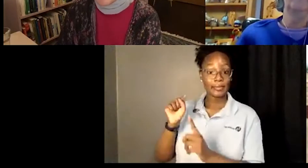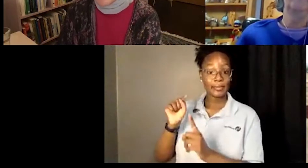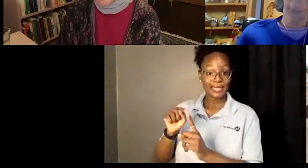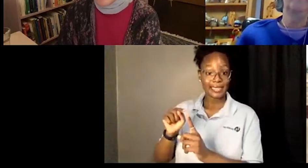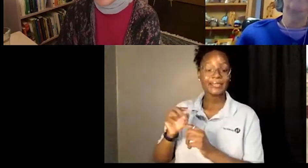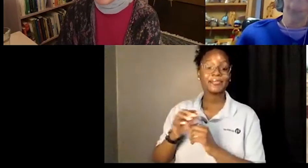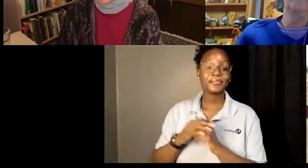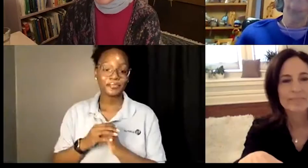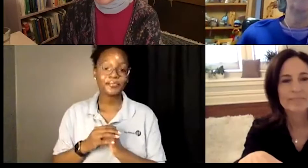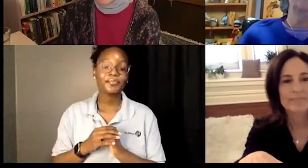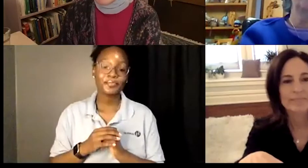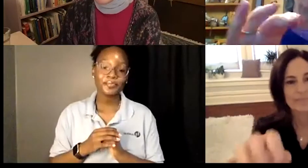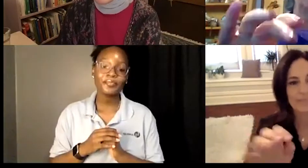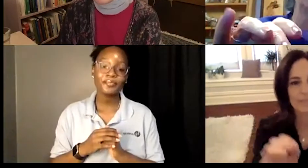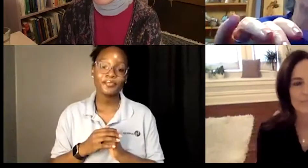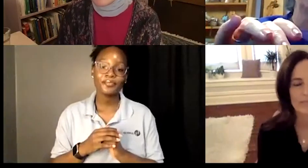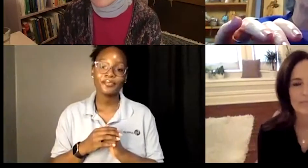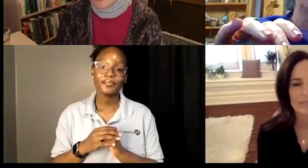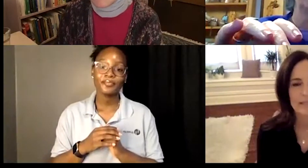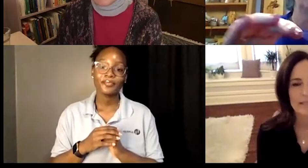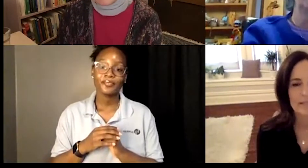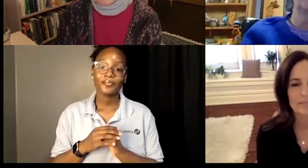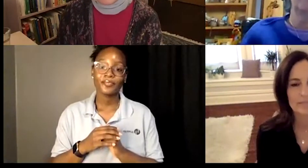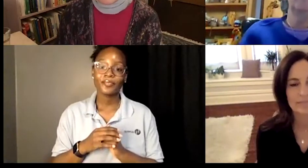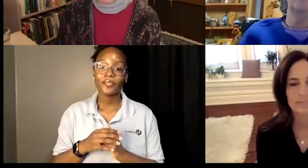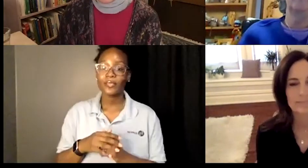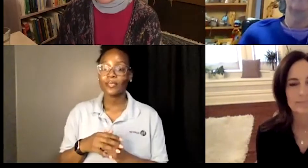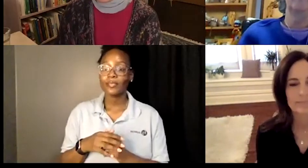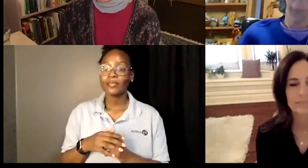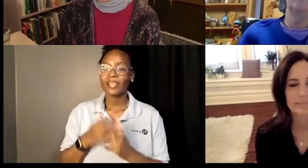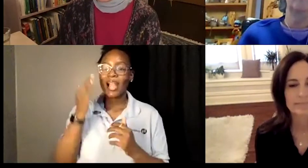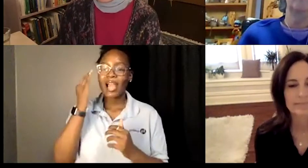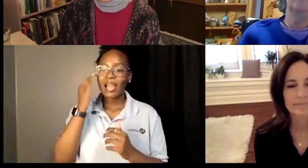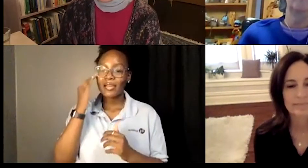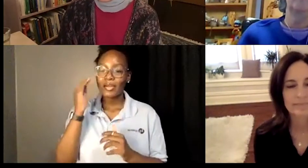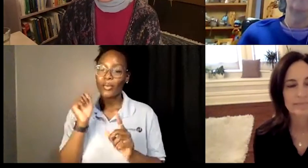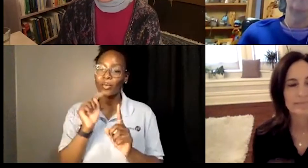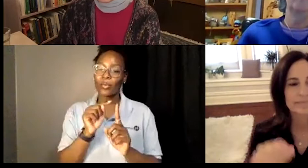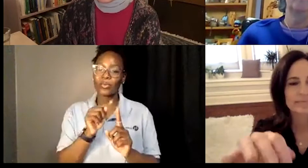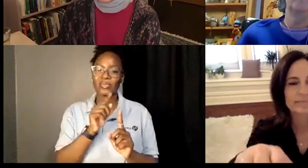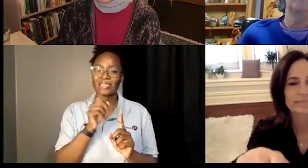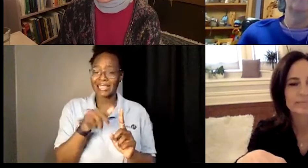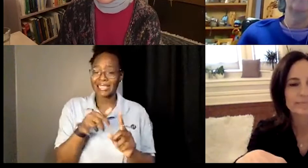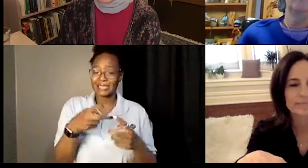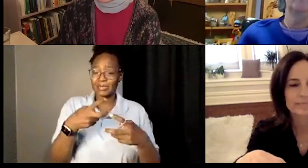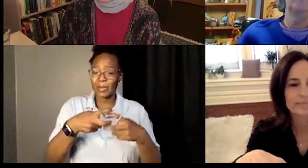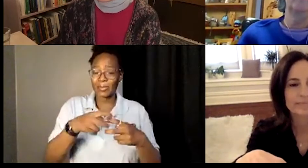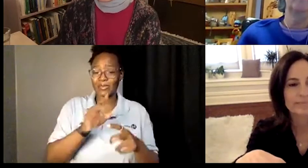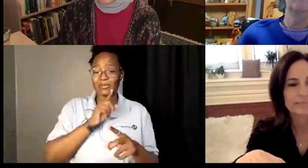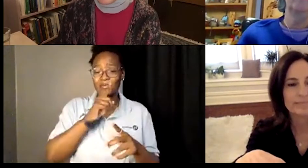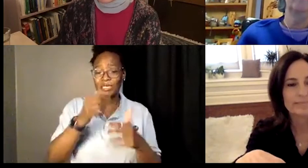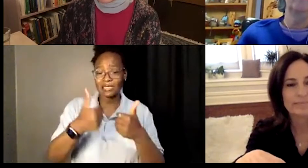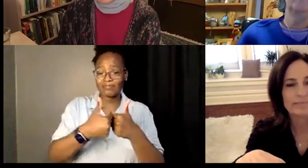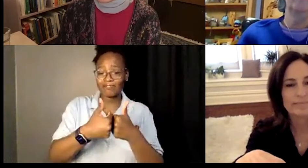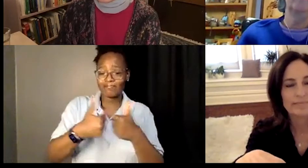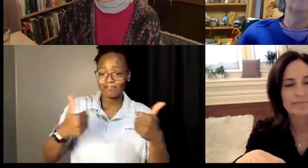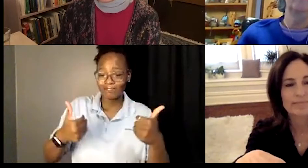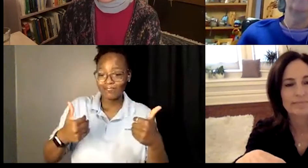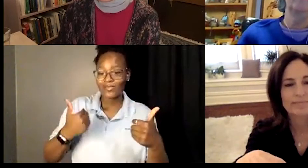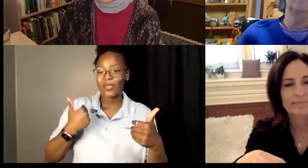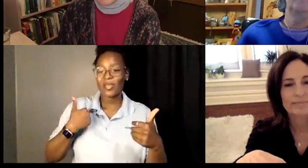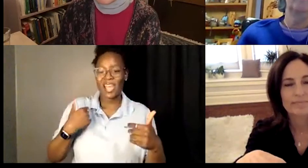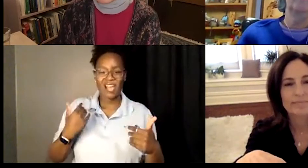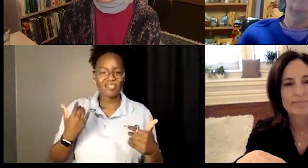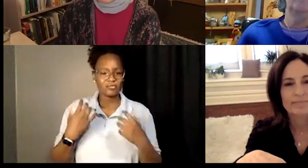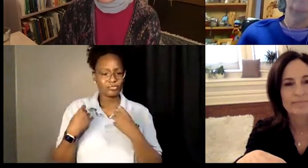panel. I know this can be a really divisive issue because we have very strong feelings